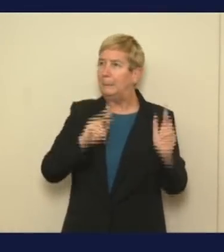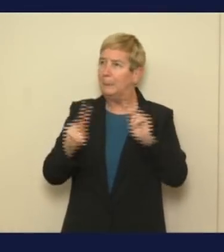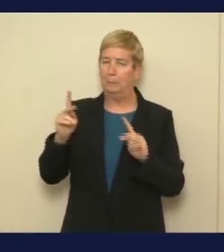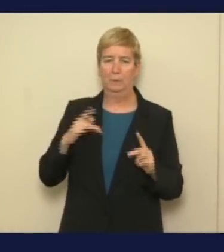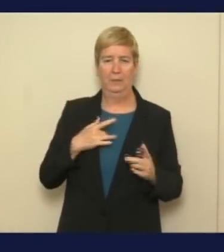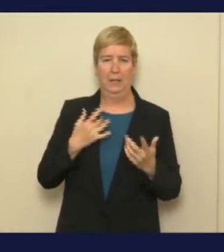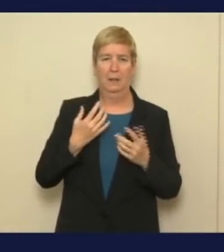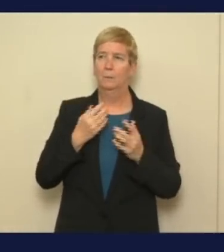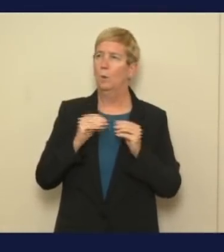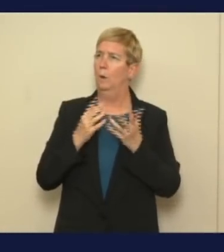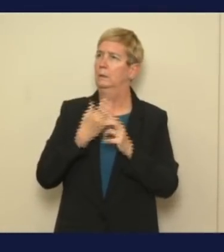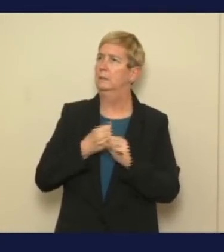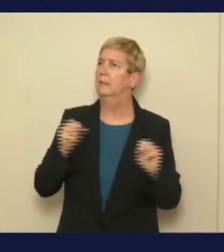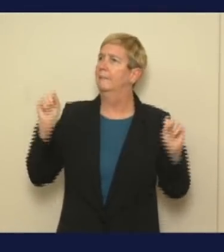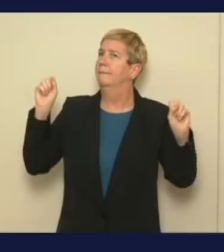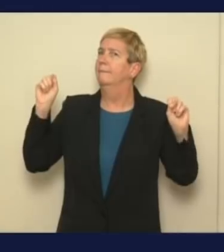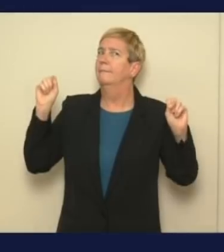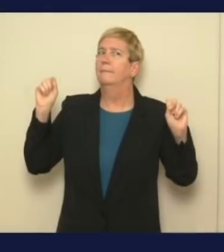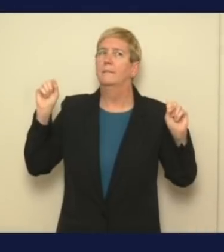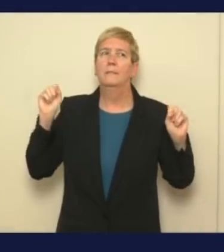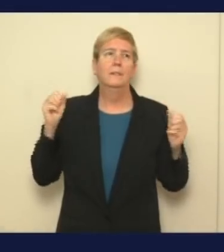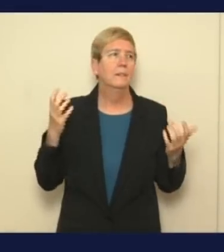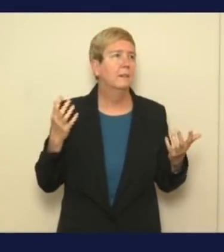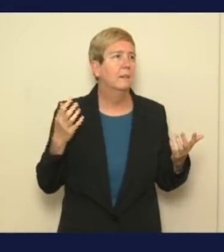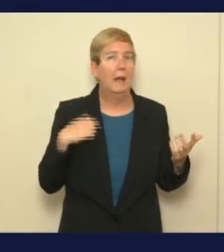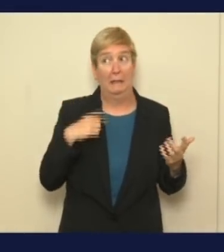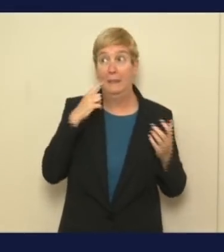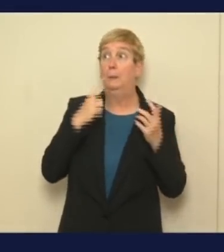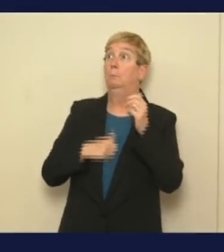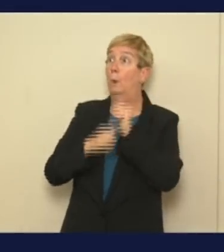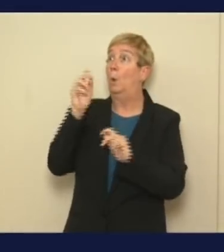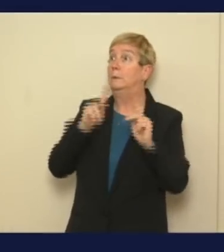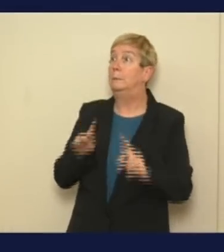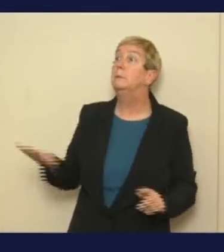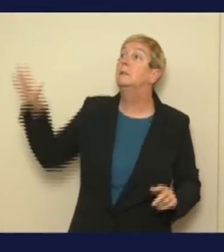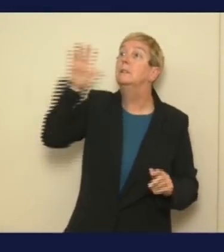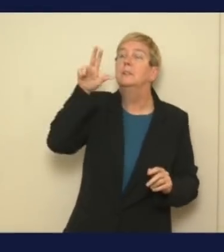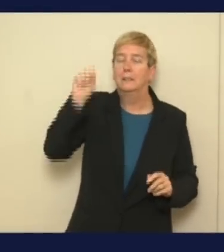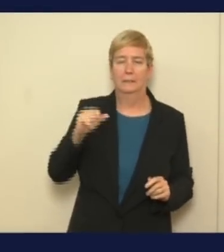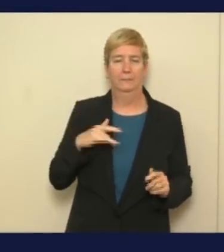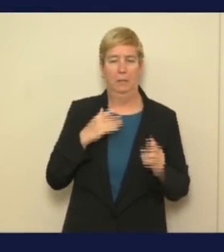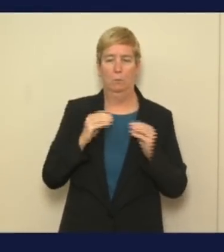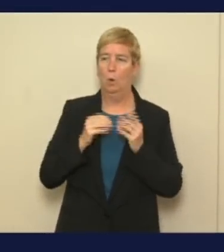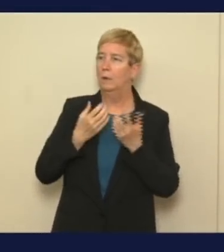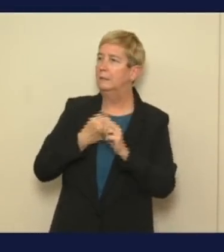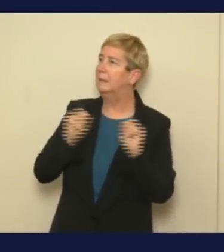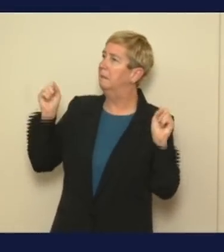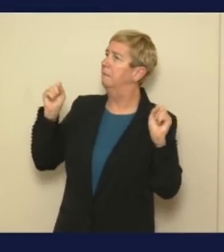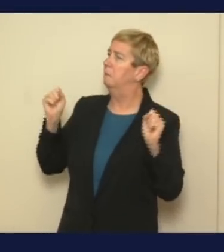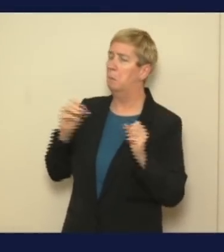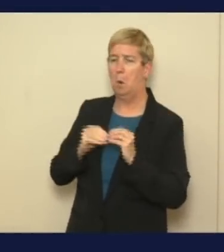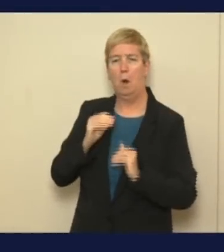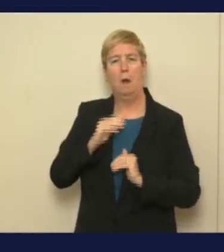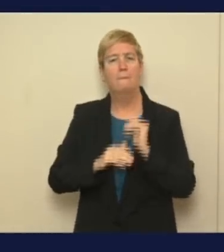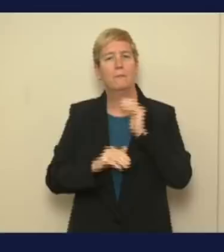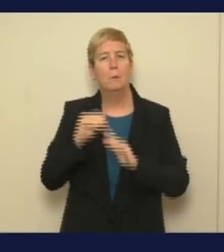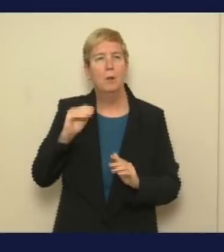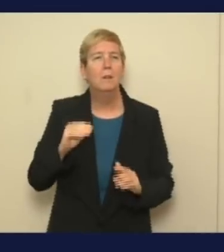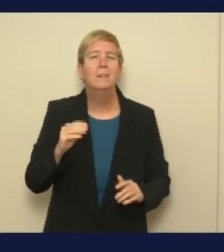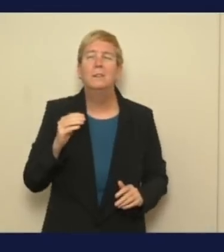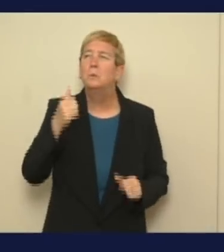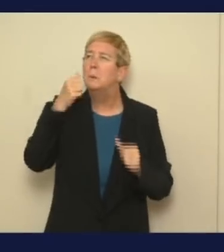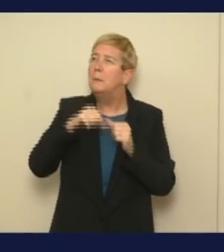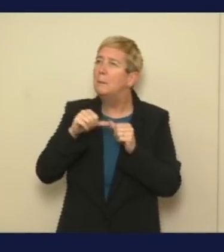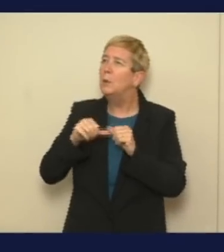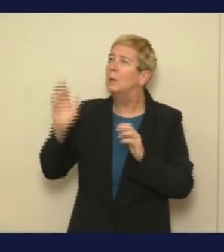security now by, frankly, most Americans. The regular briefings that many of us saw